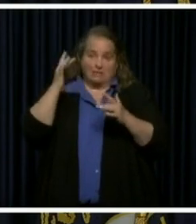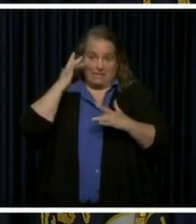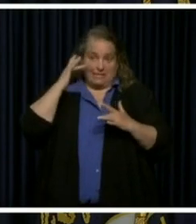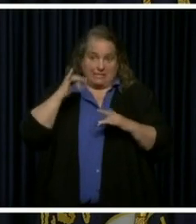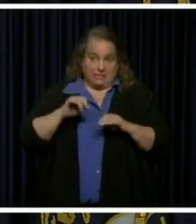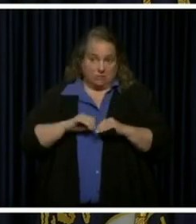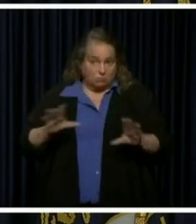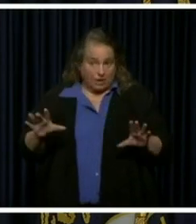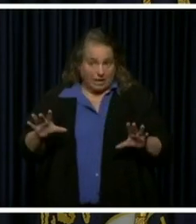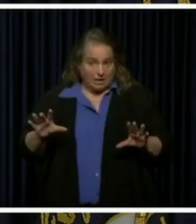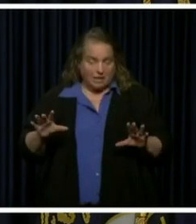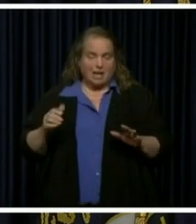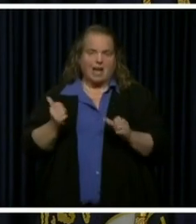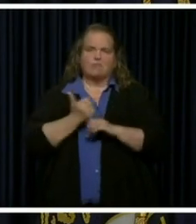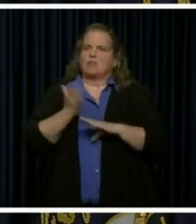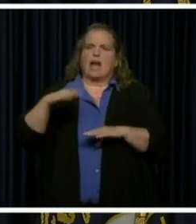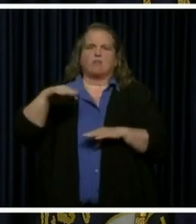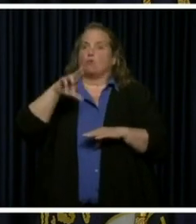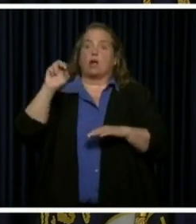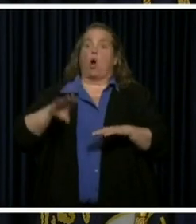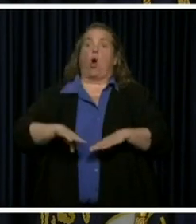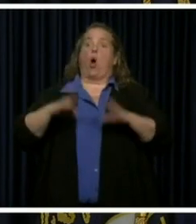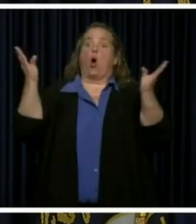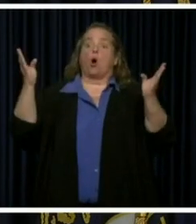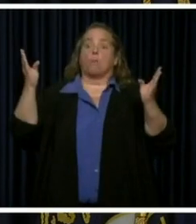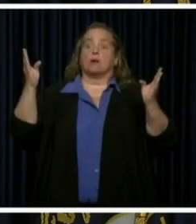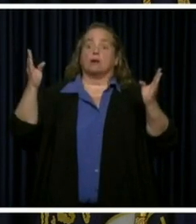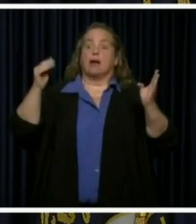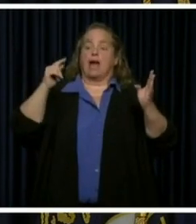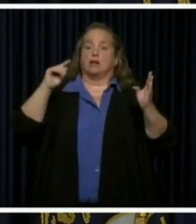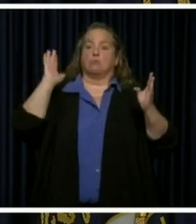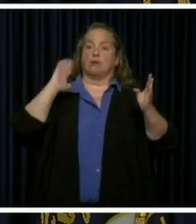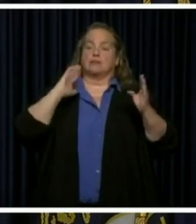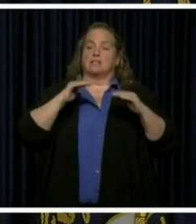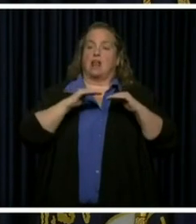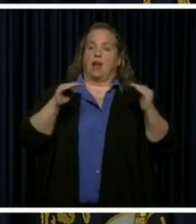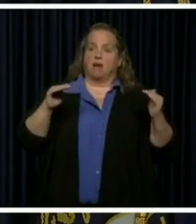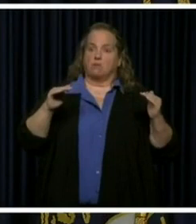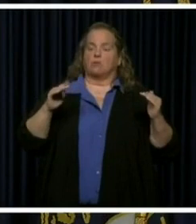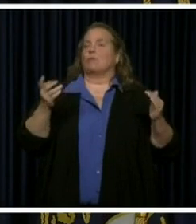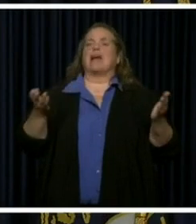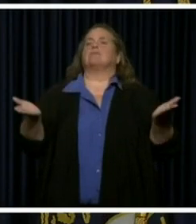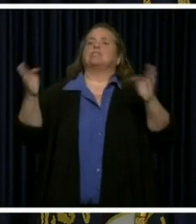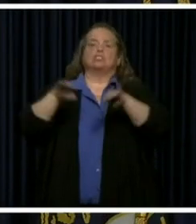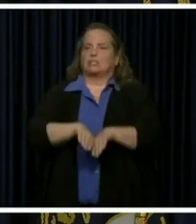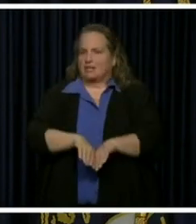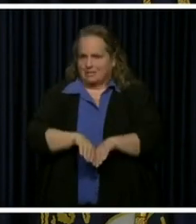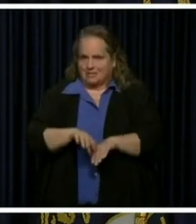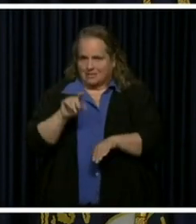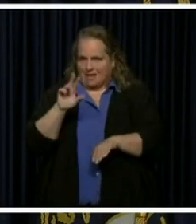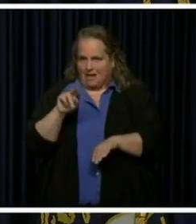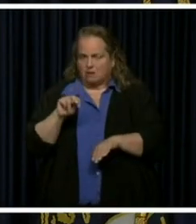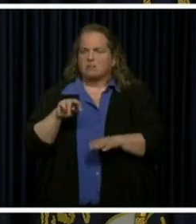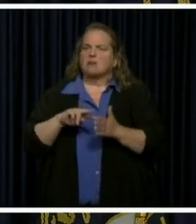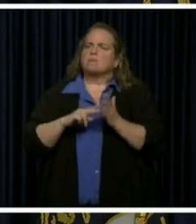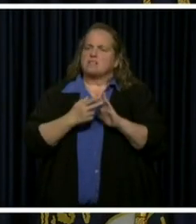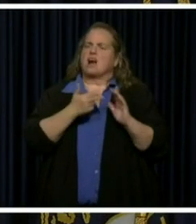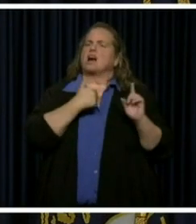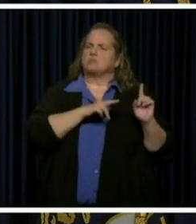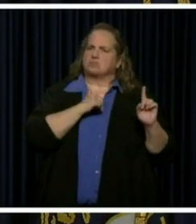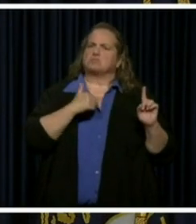going to spread, everything hasn't been reopened at previous levels all at once, which means we have the healthcare capacity